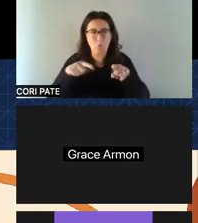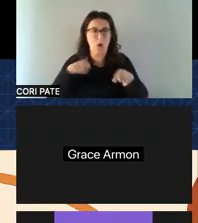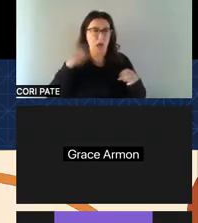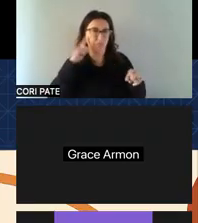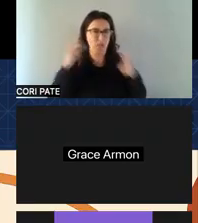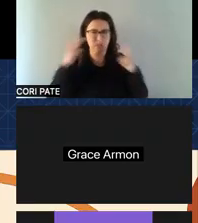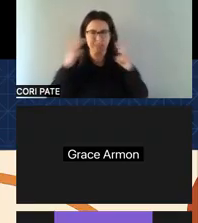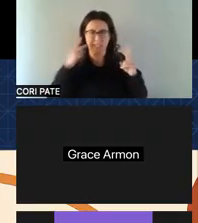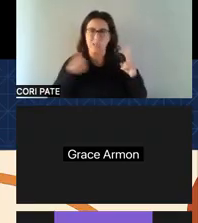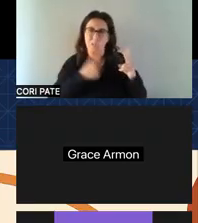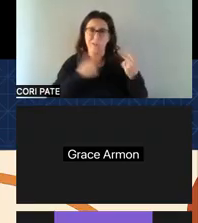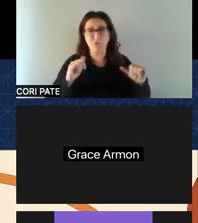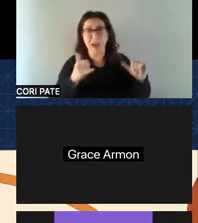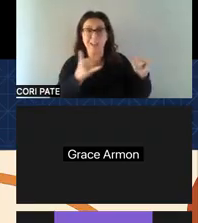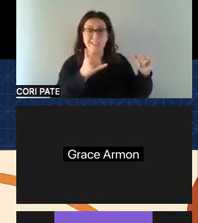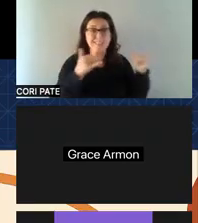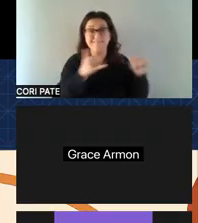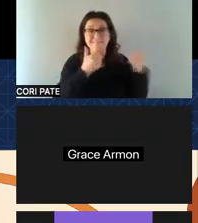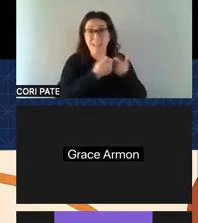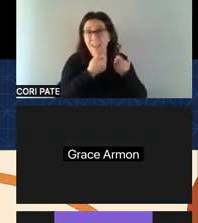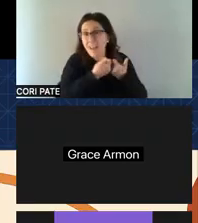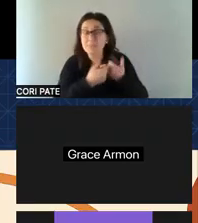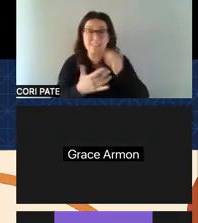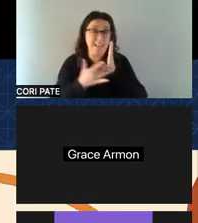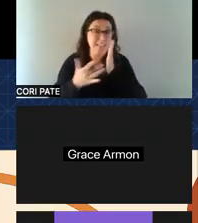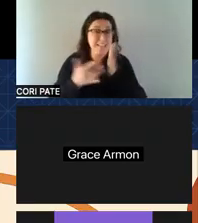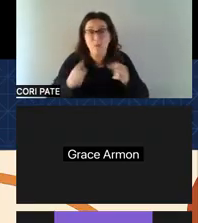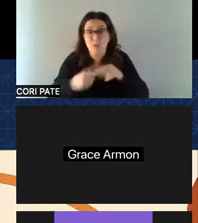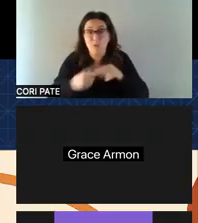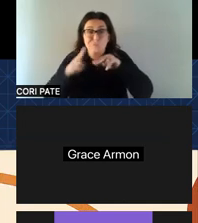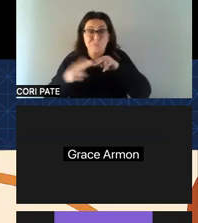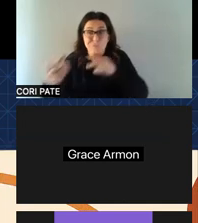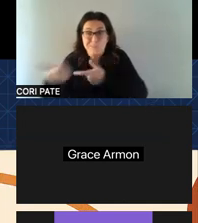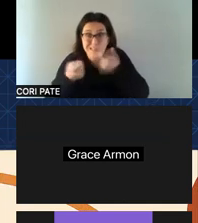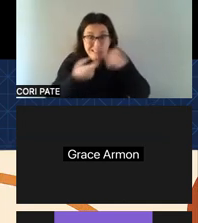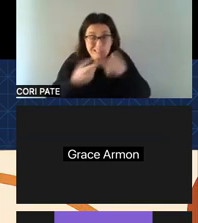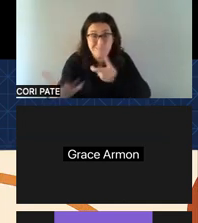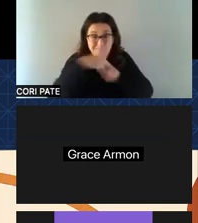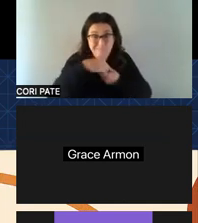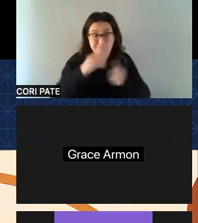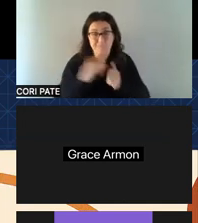tried different games, we've tried different techniques to kind of build the engagement of these COP events.